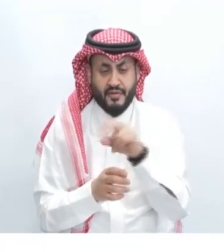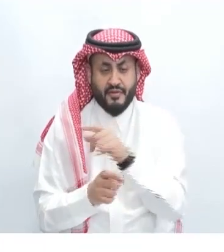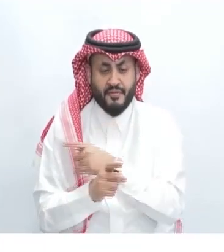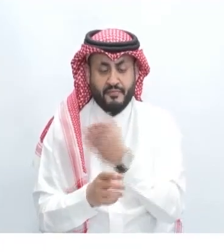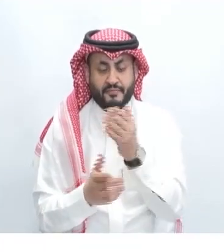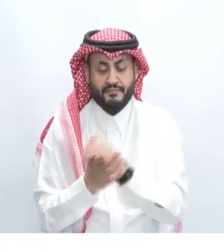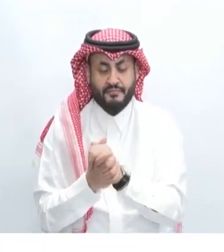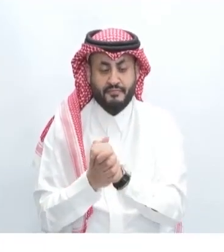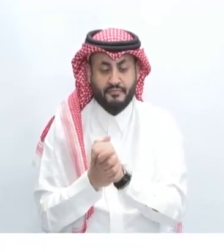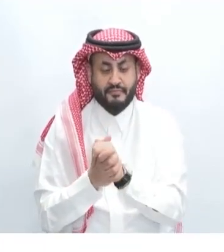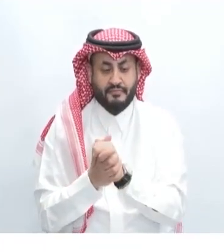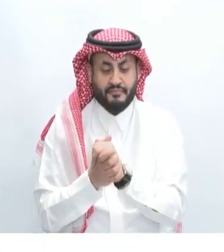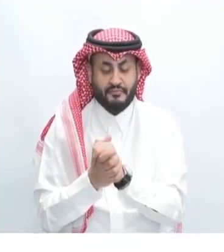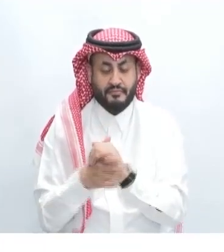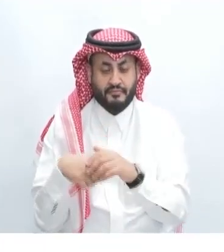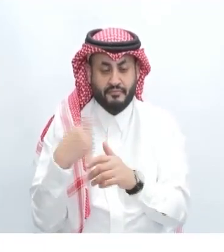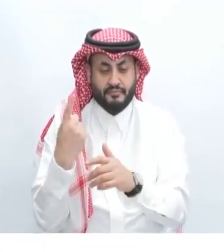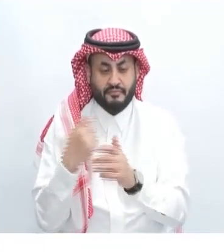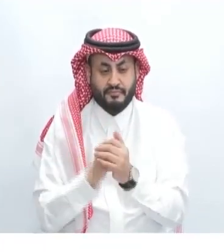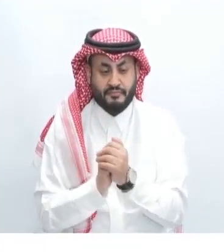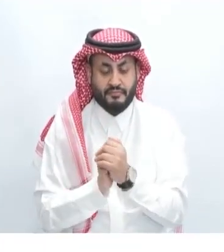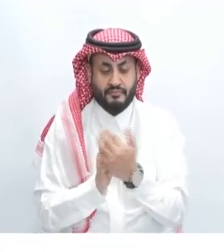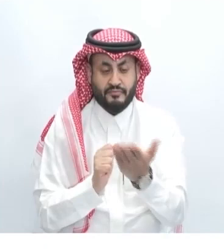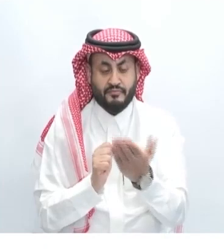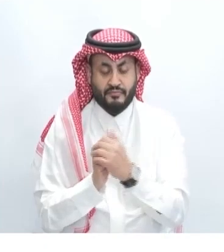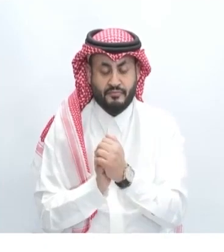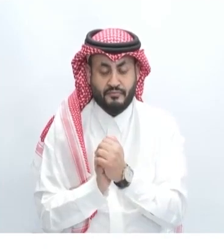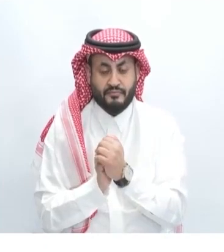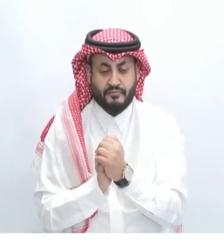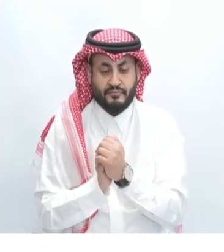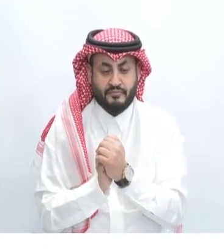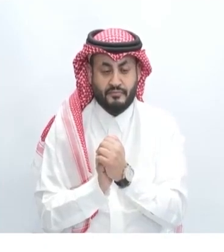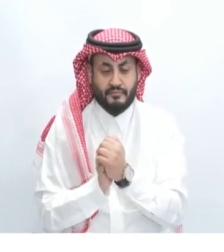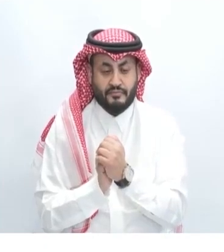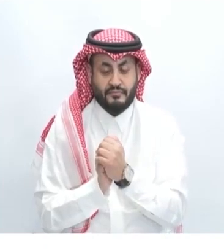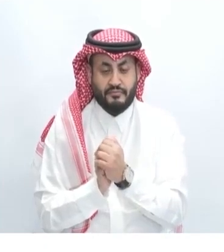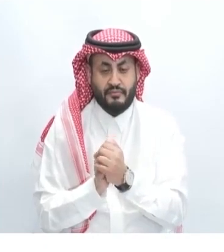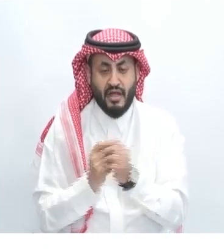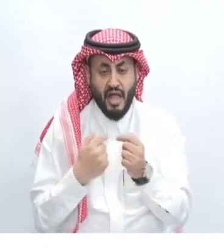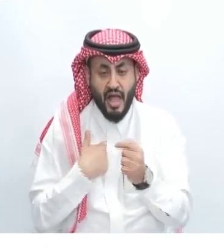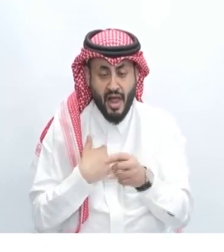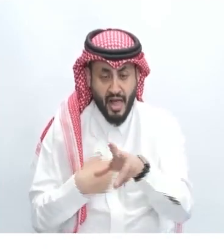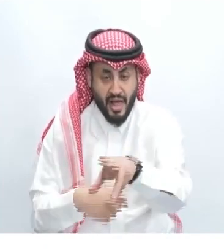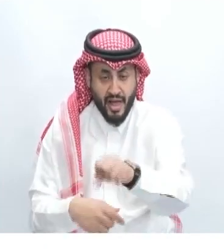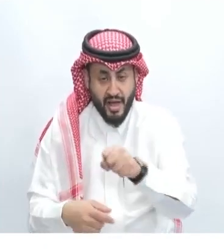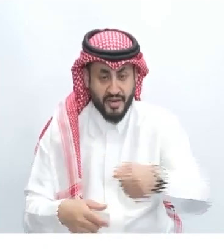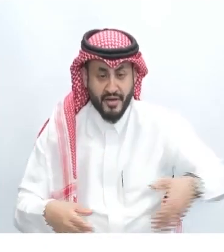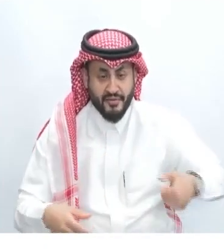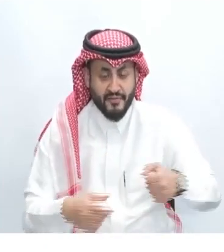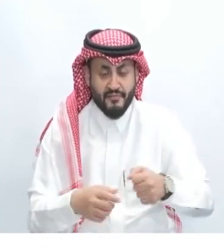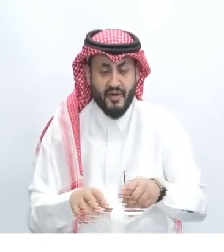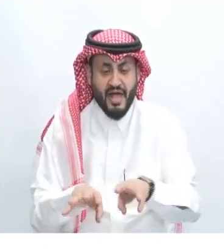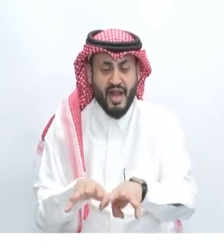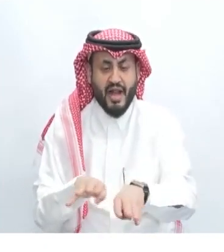after me. So number one, chant in mind. I will catch a monkey by the